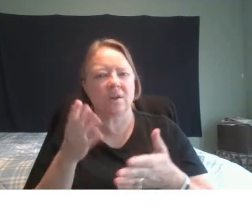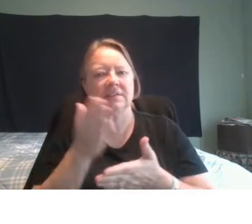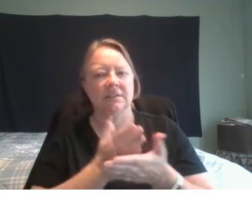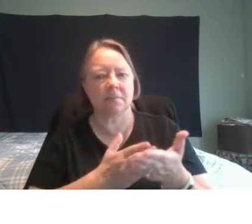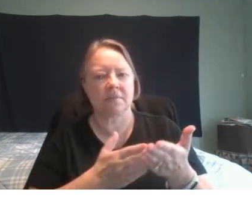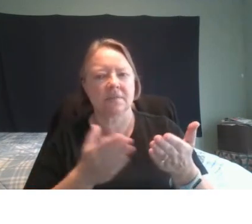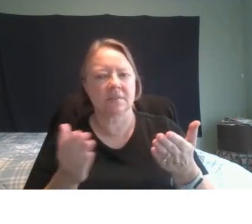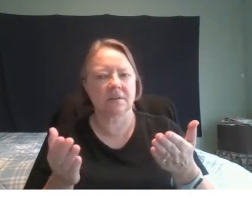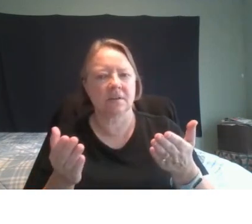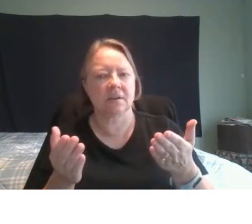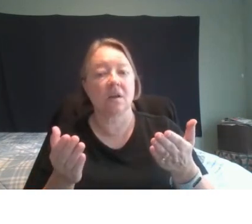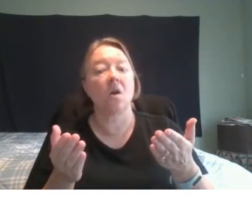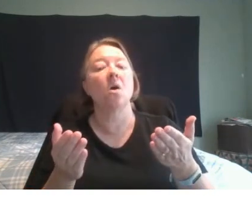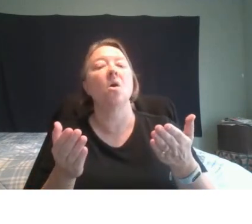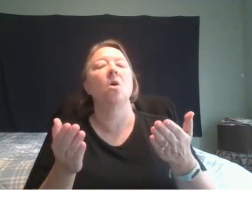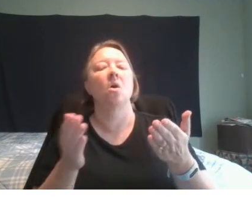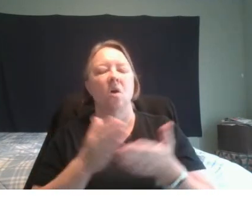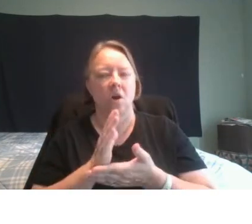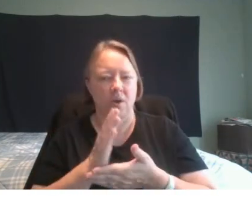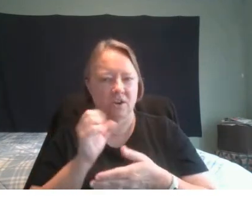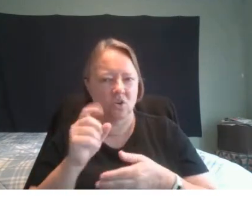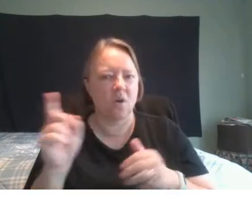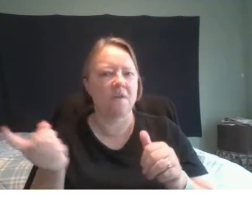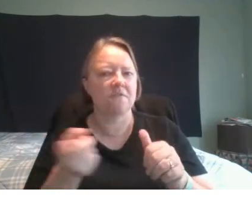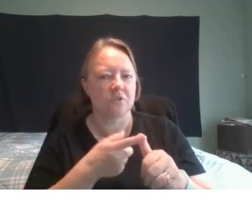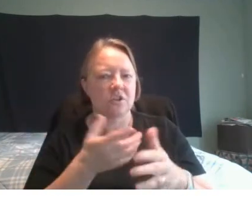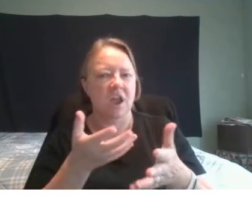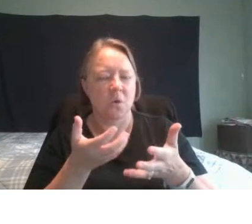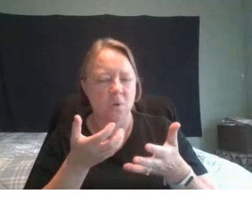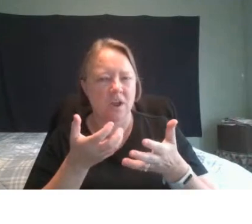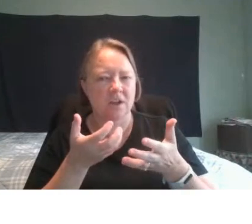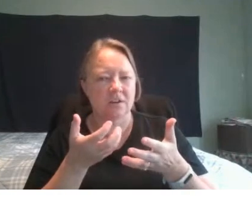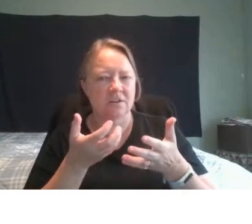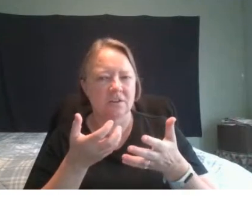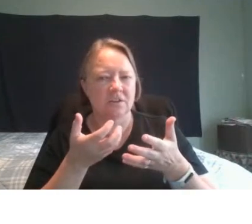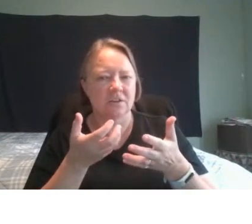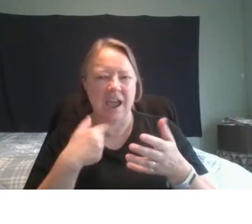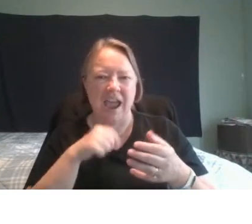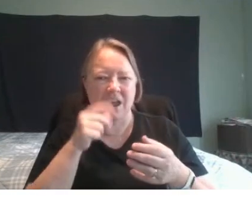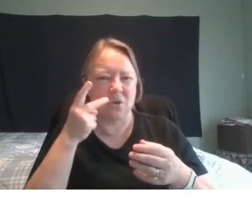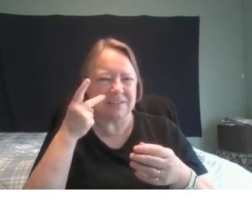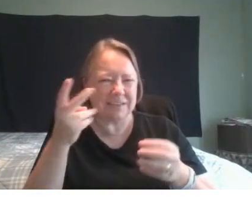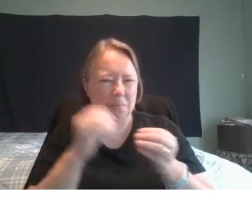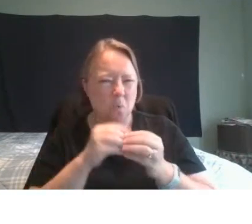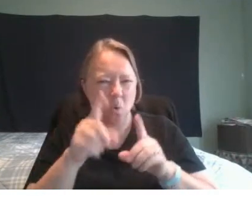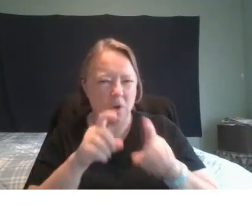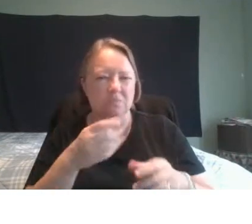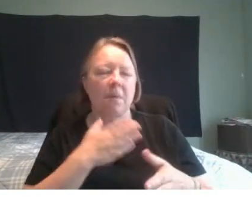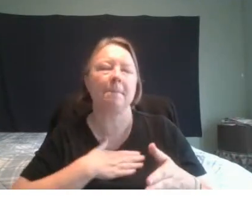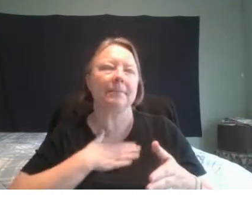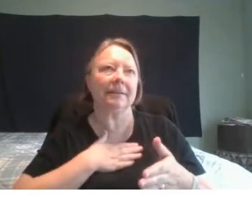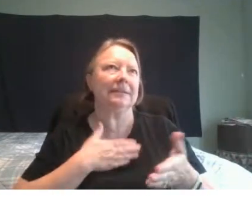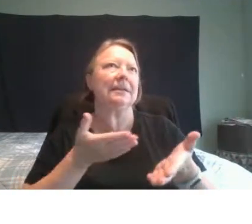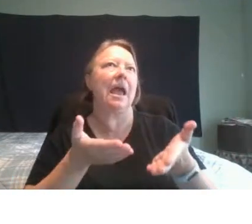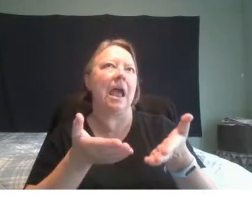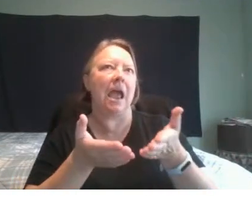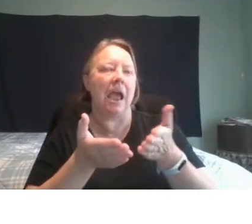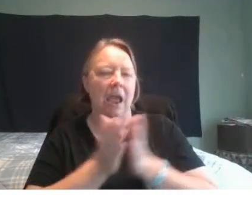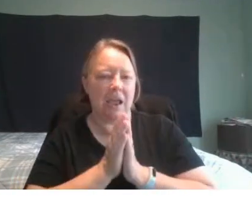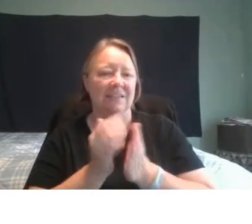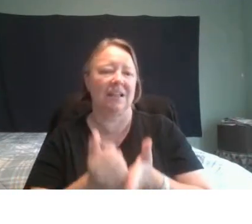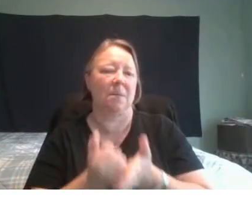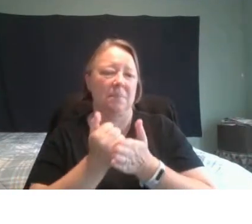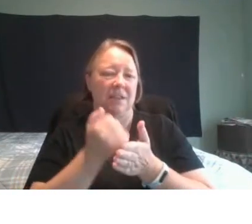something? All right. So first I wanted to just bring, I don't see more questions, but please ask, help me if